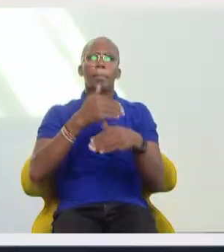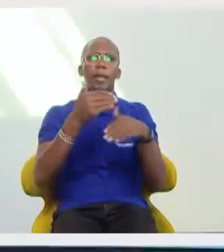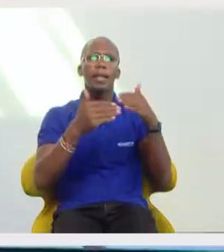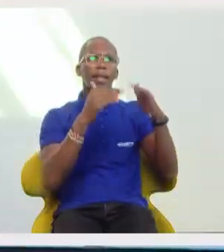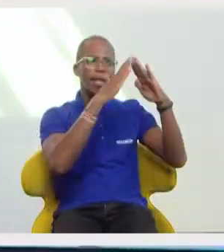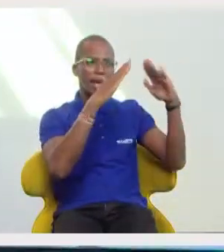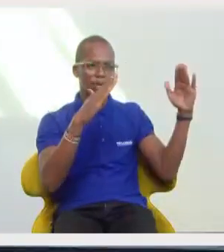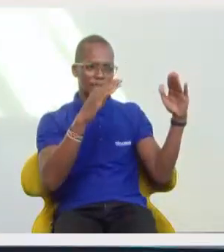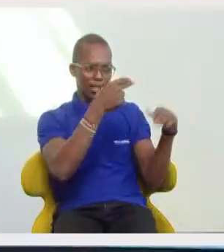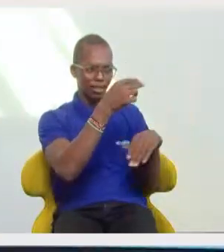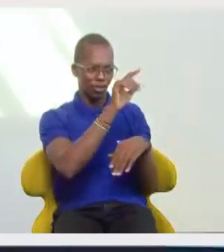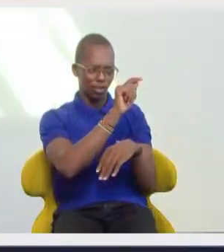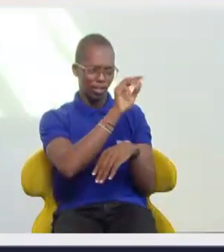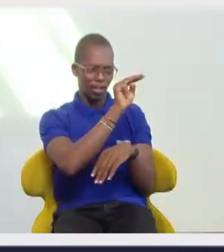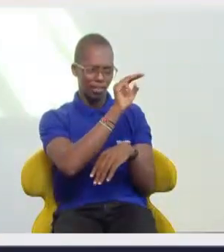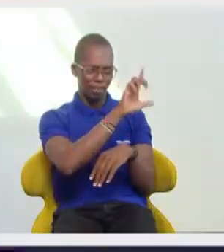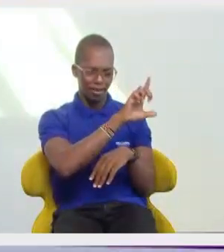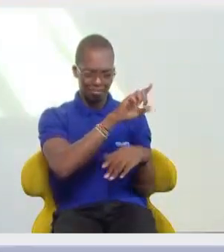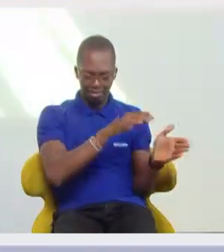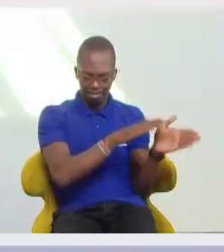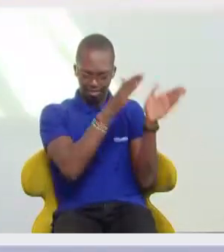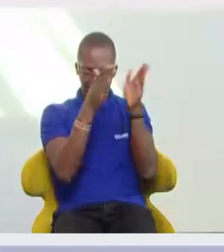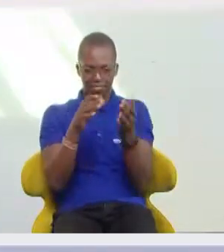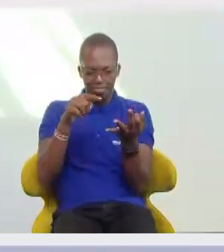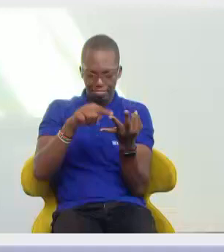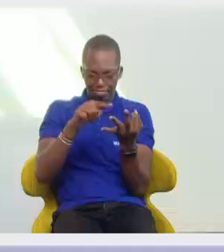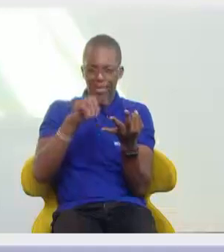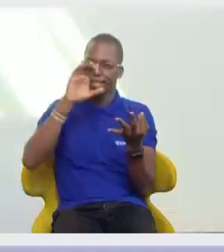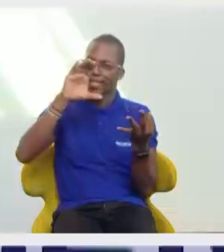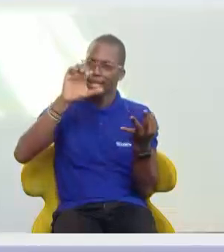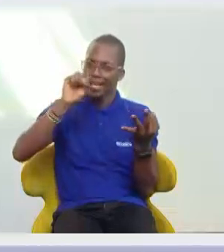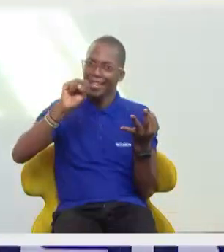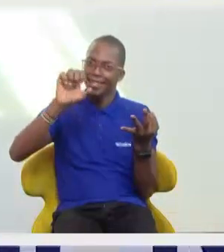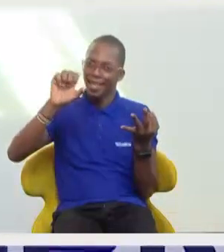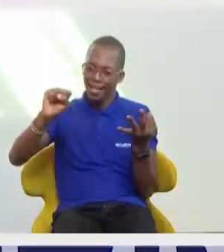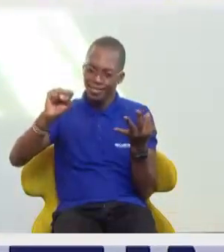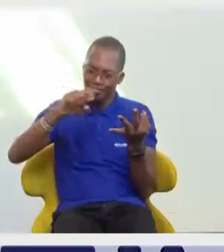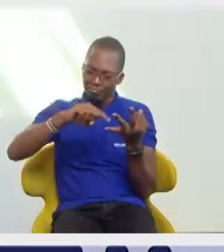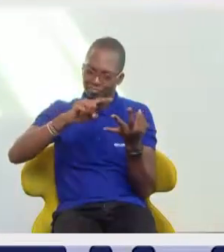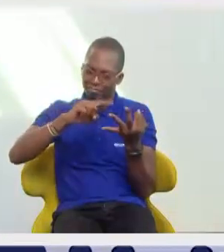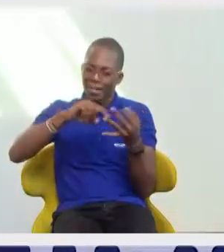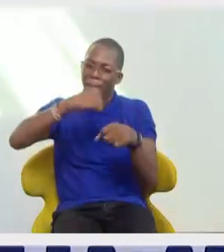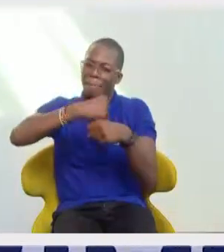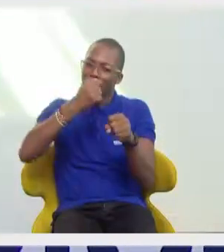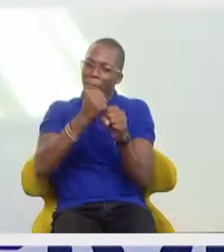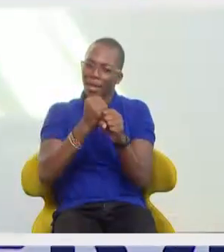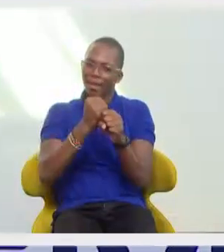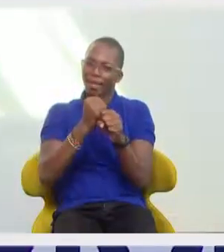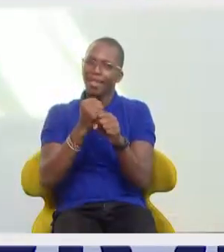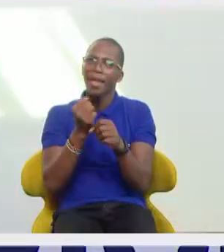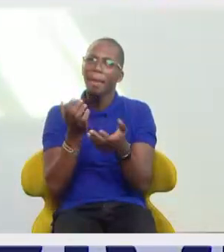call HTML. Then after HTML, we have what we call CSS. CSS can make the